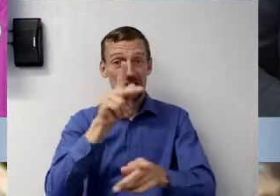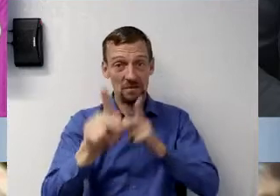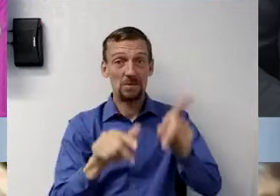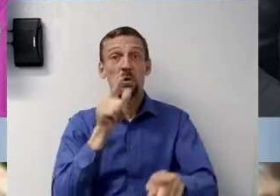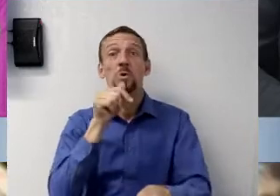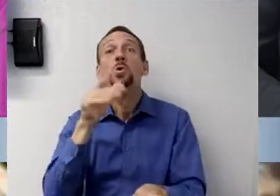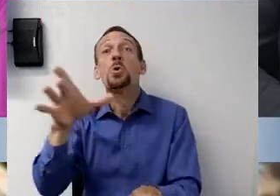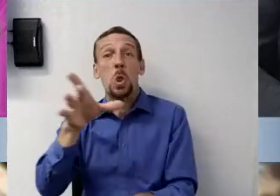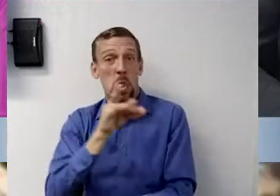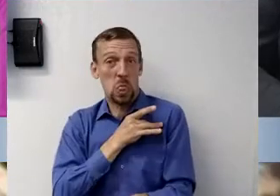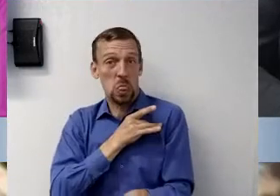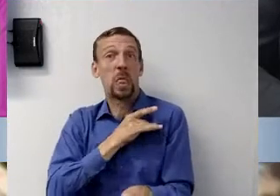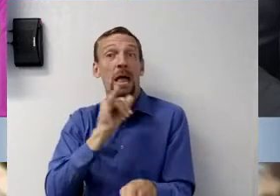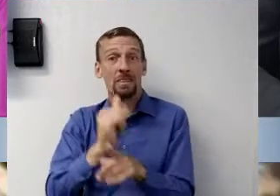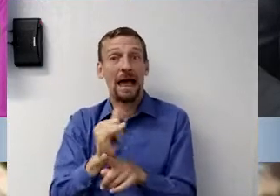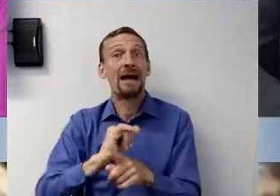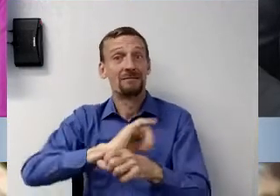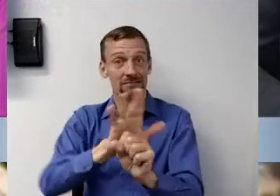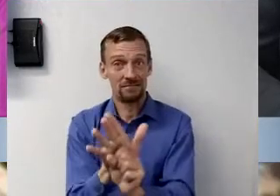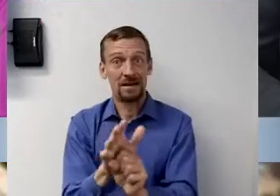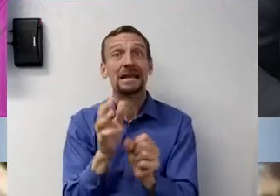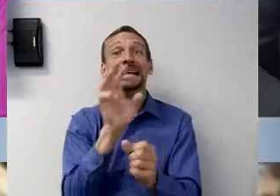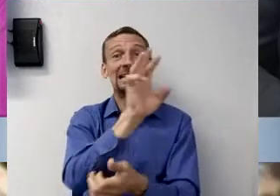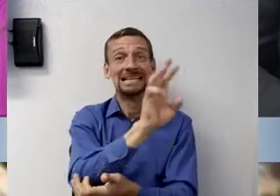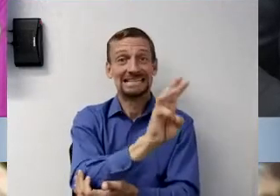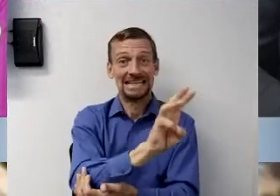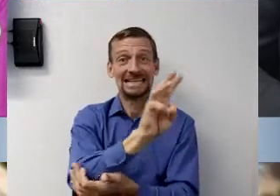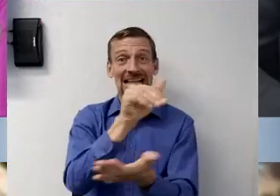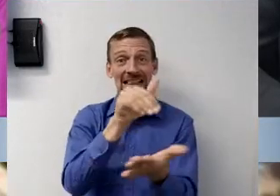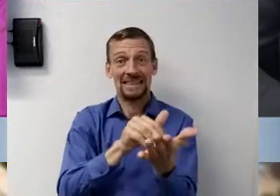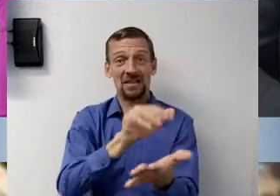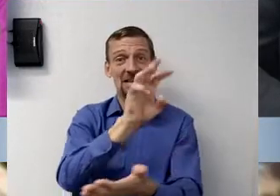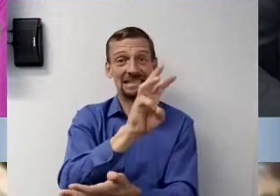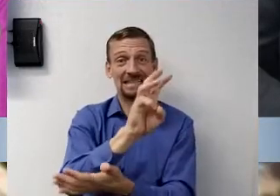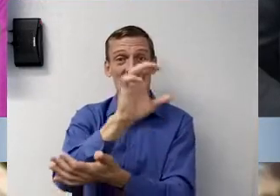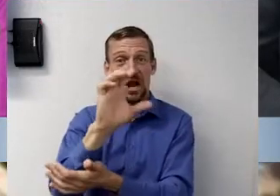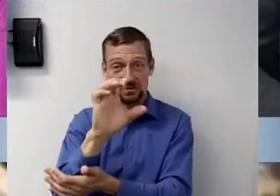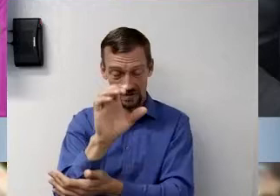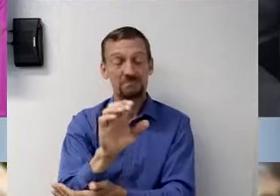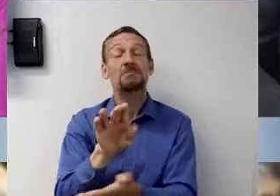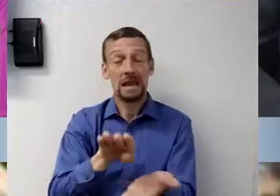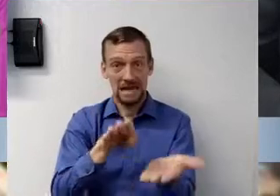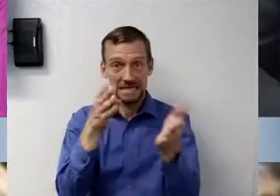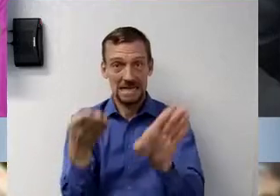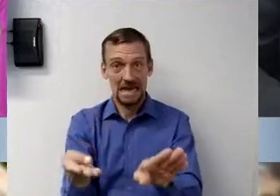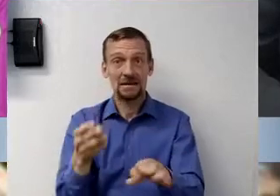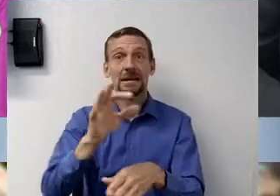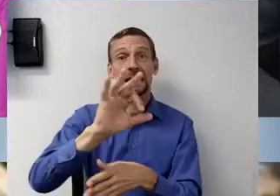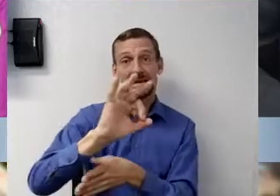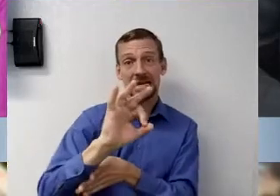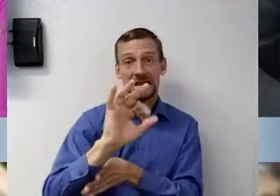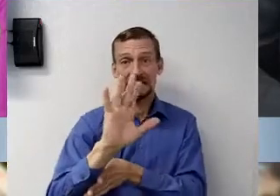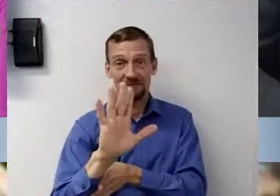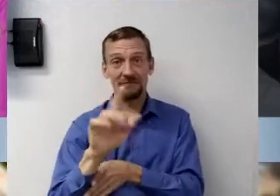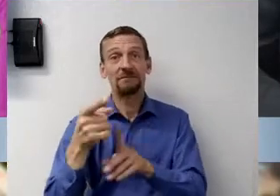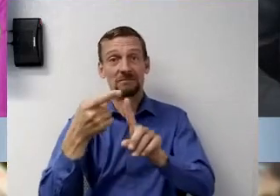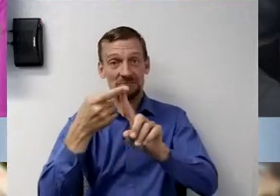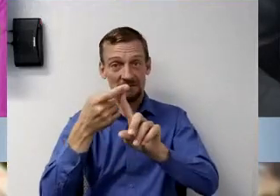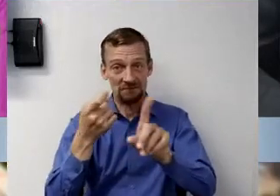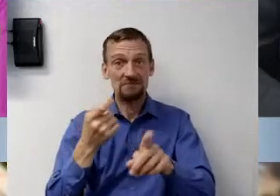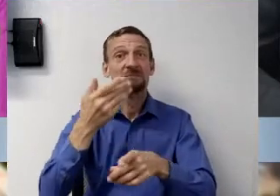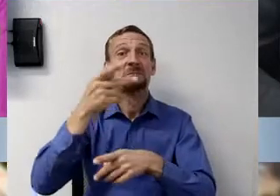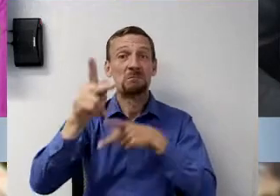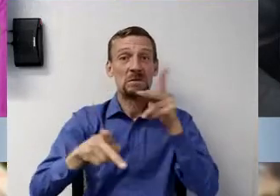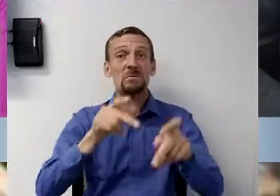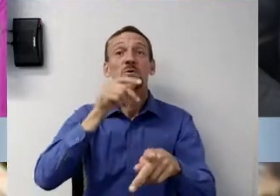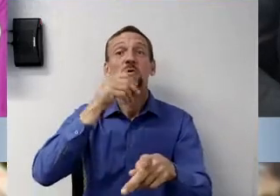the virus, almost 6,600 have now died. 95 of them were frontline